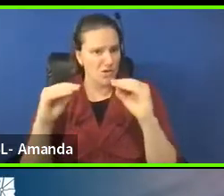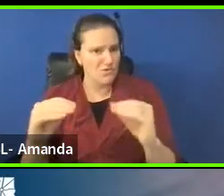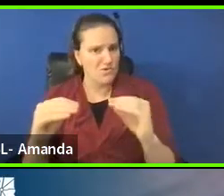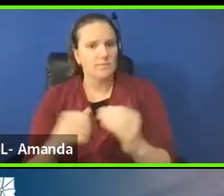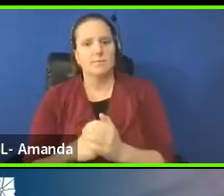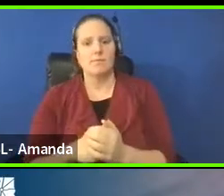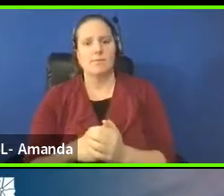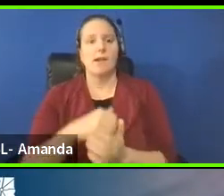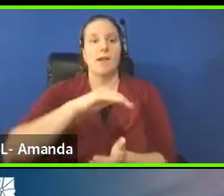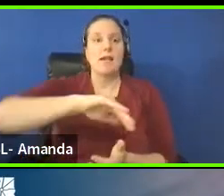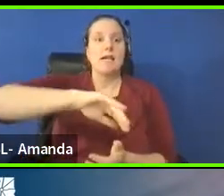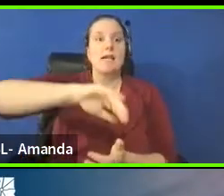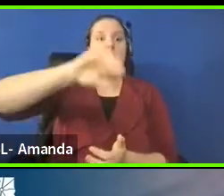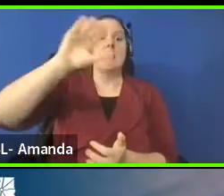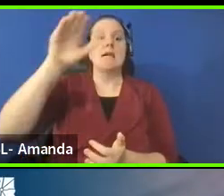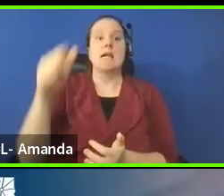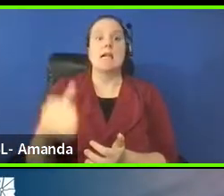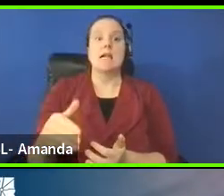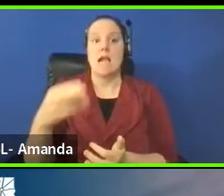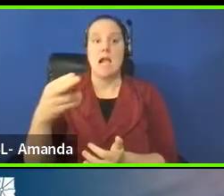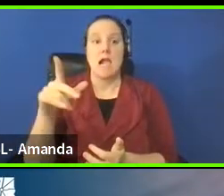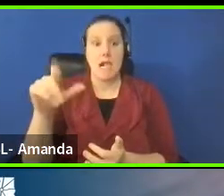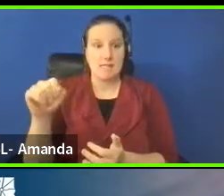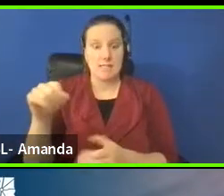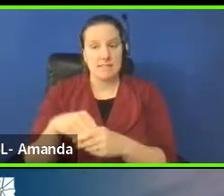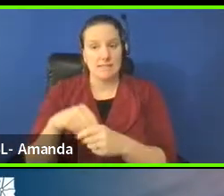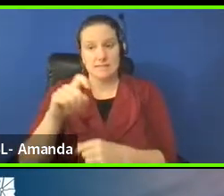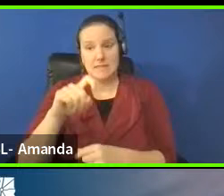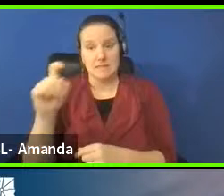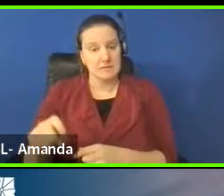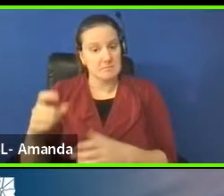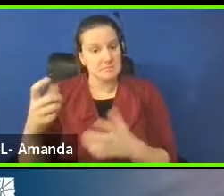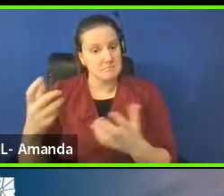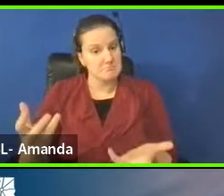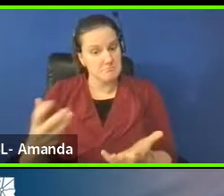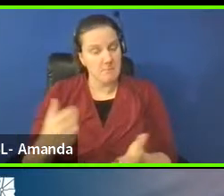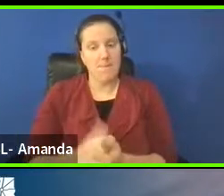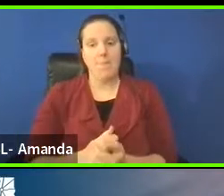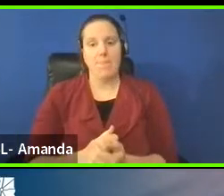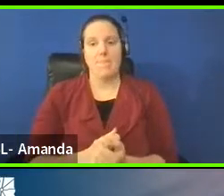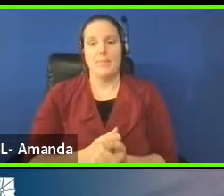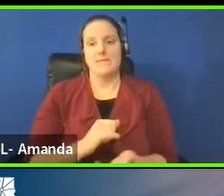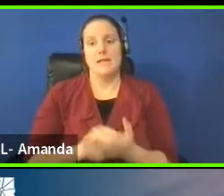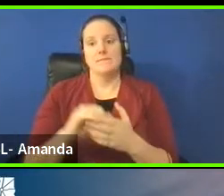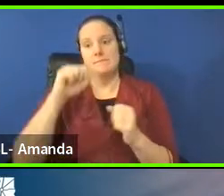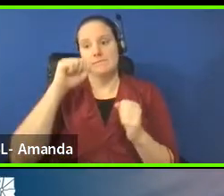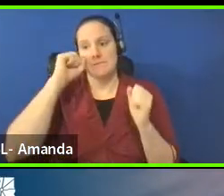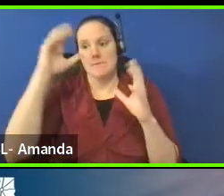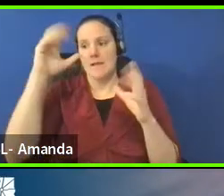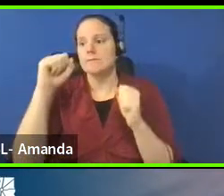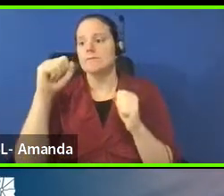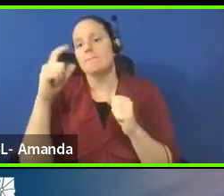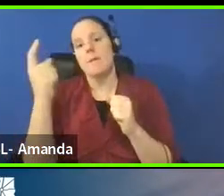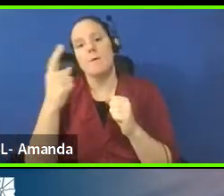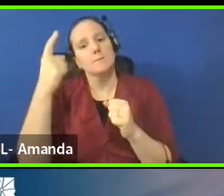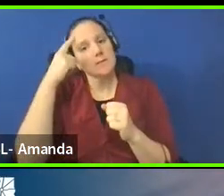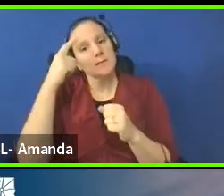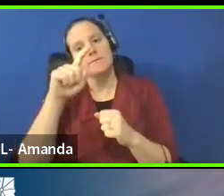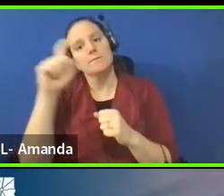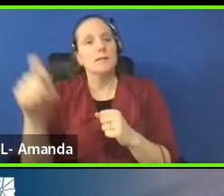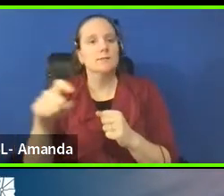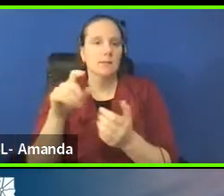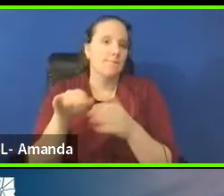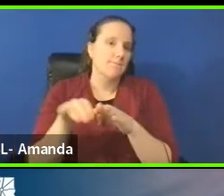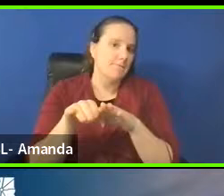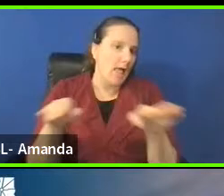the hills, Bandera Hills in Texas. They're amazing because you always think of Texas as being flat,